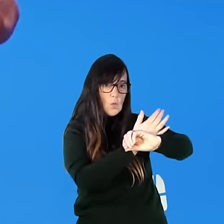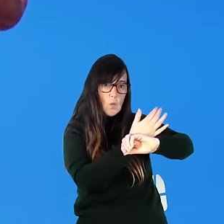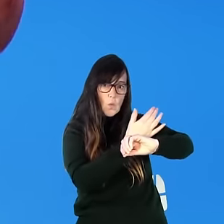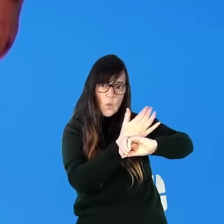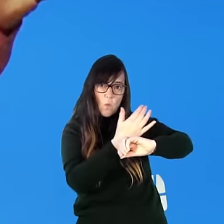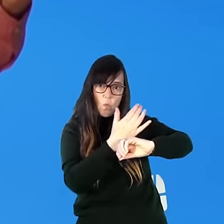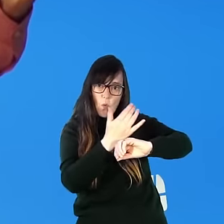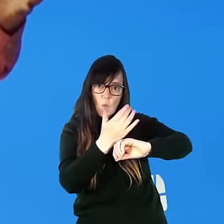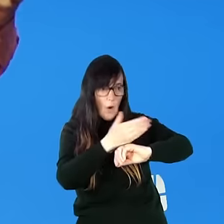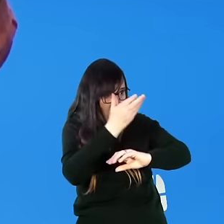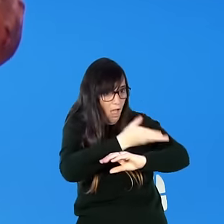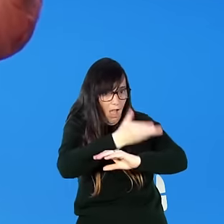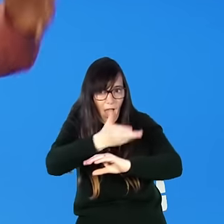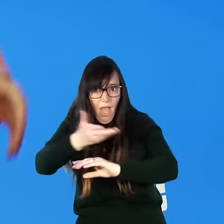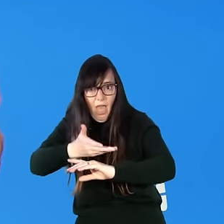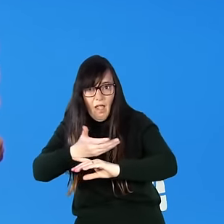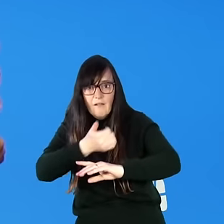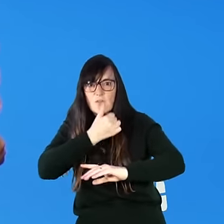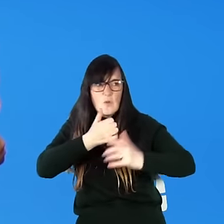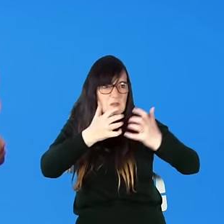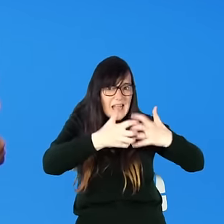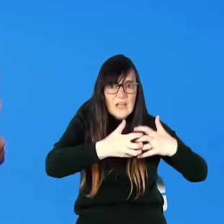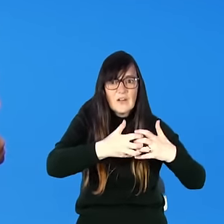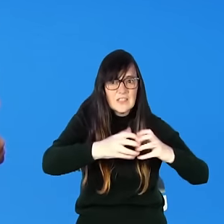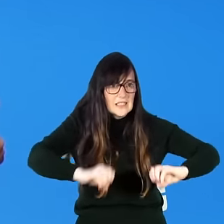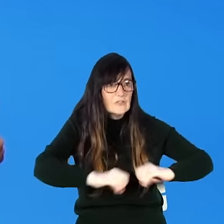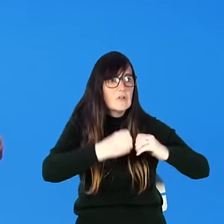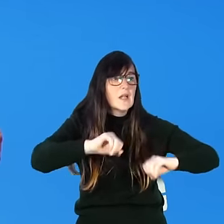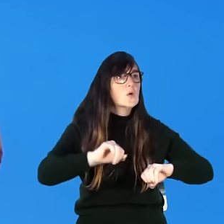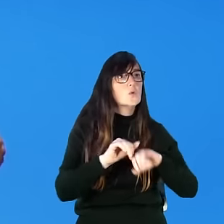produce crops for the blessing of the whole planet.